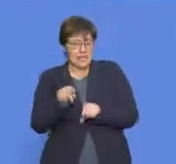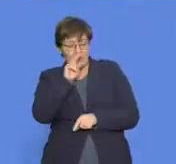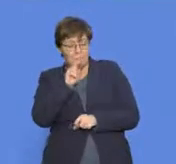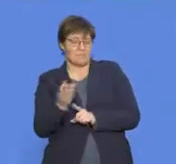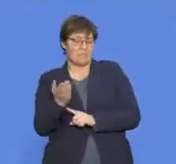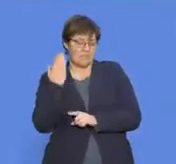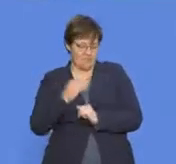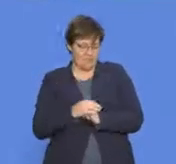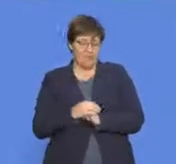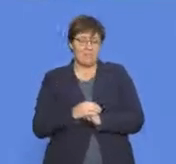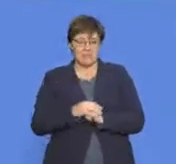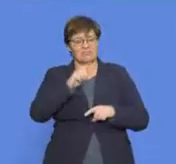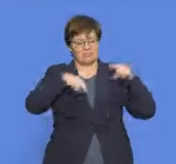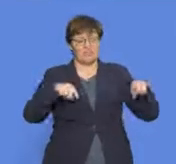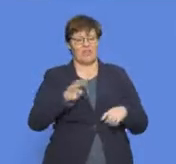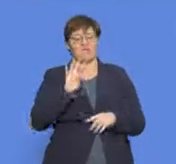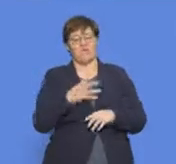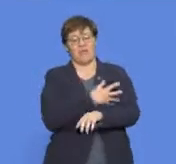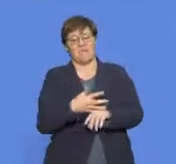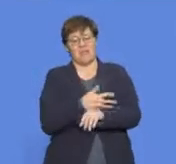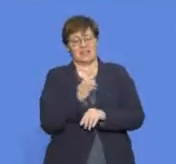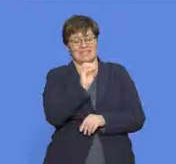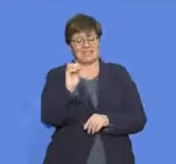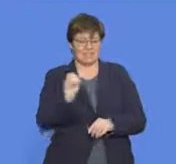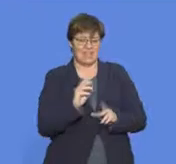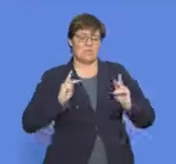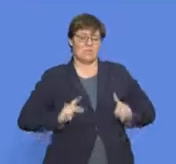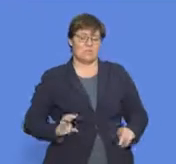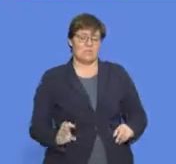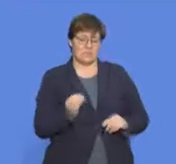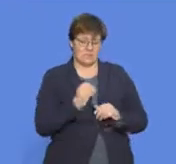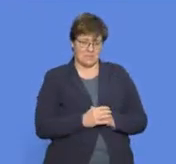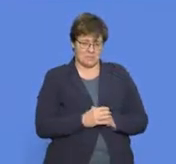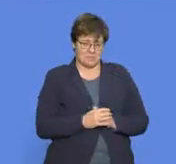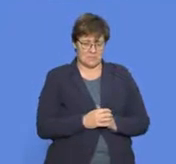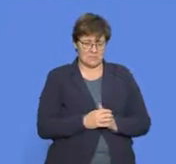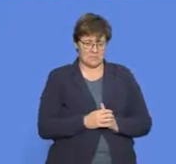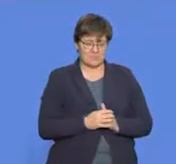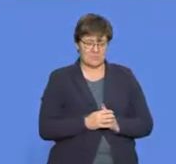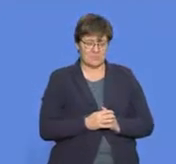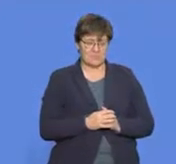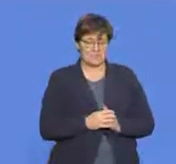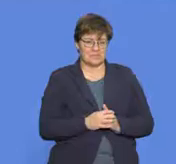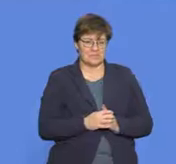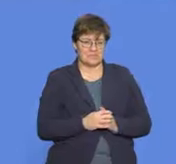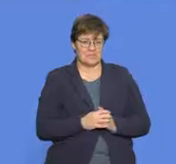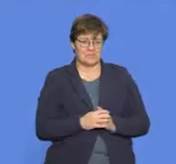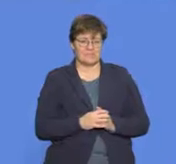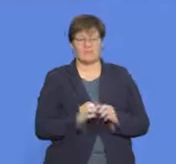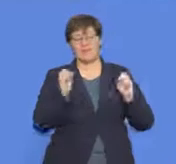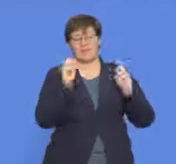here with the 4 different blood types that we find in human beings.